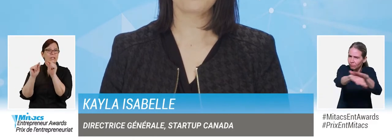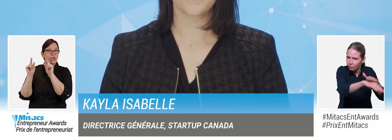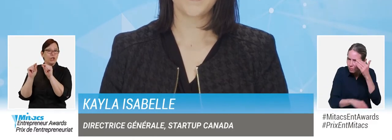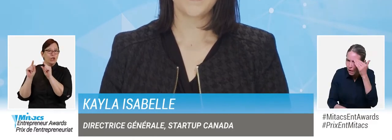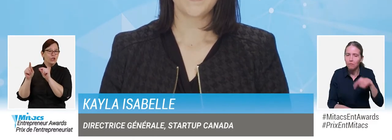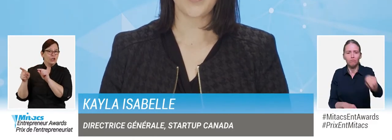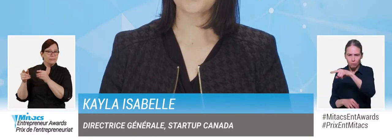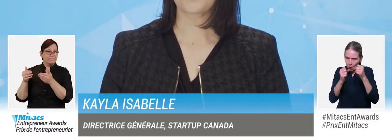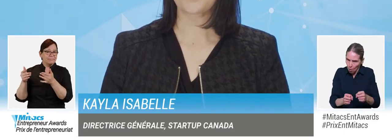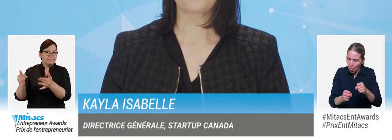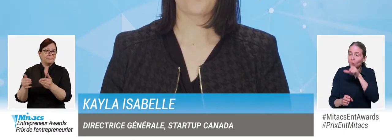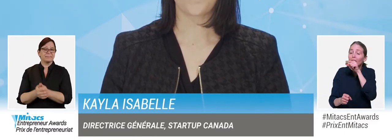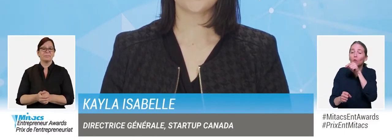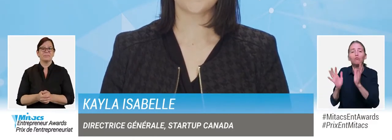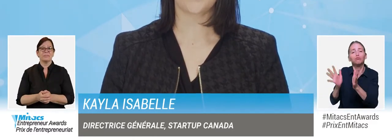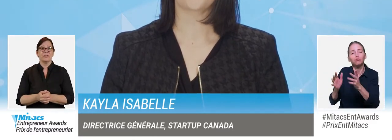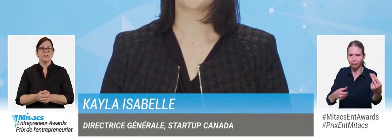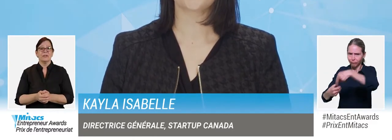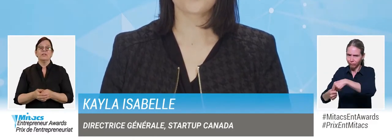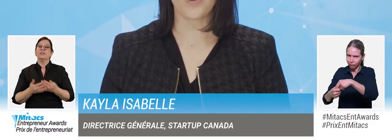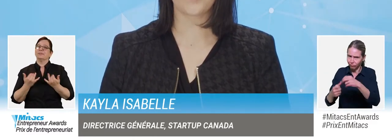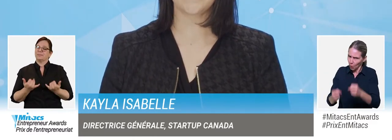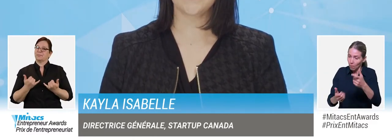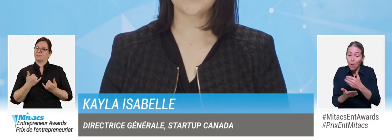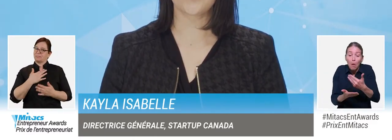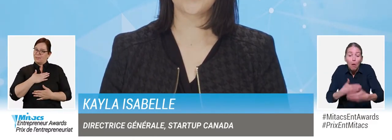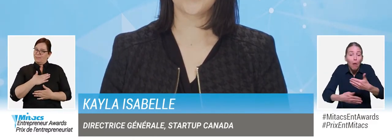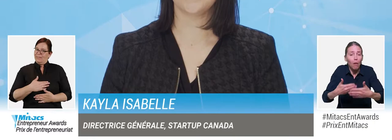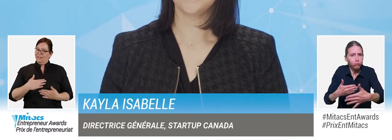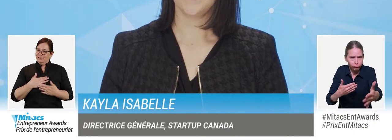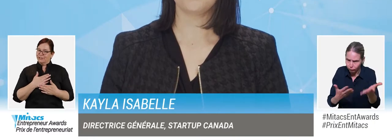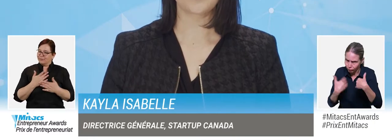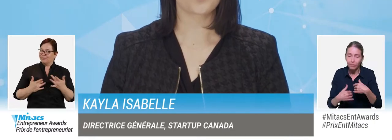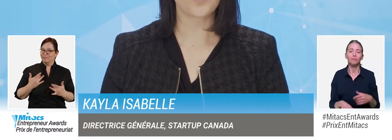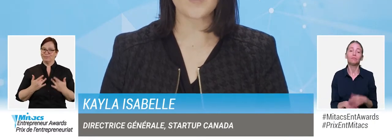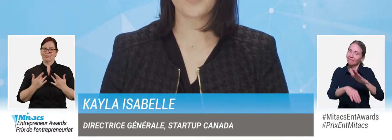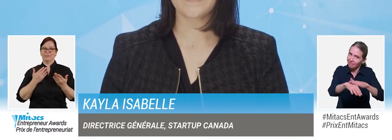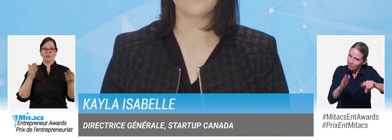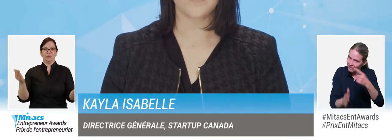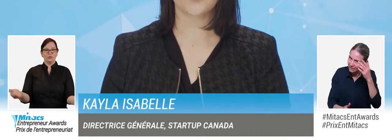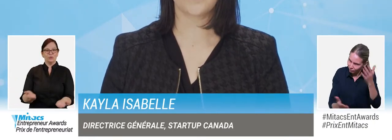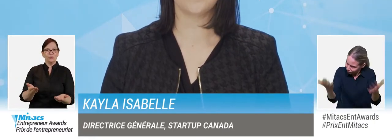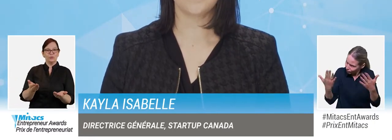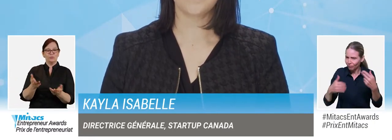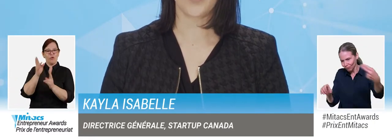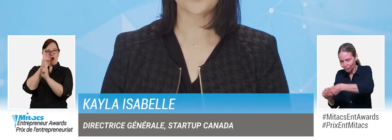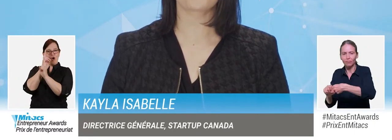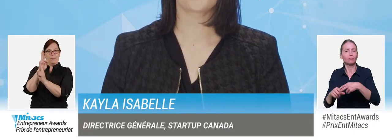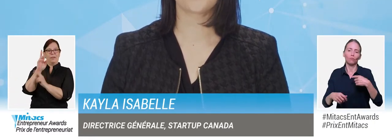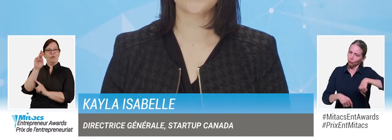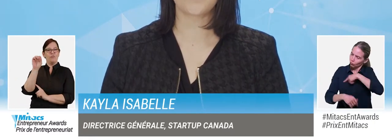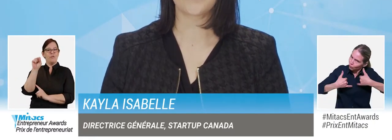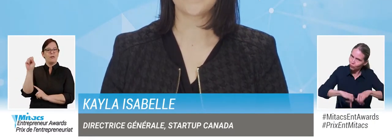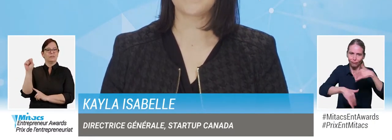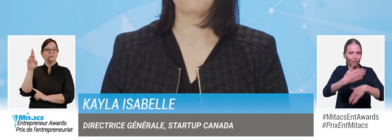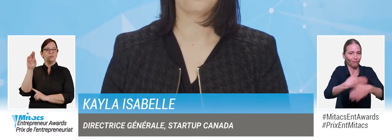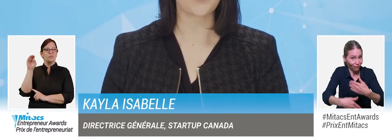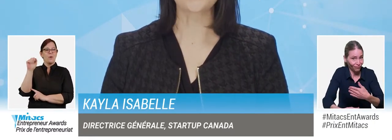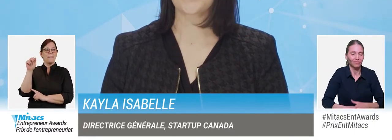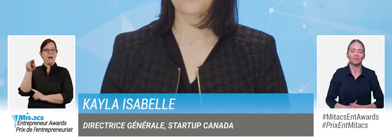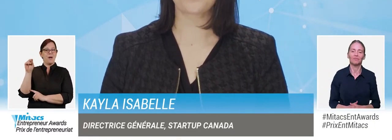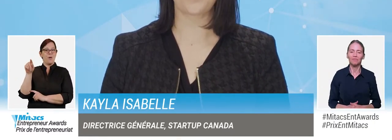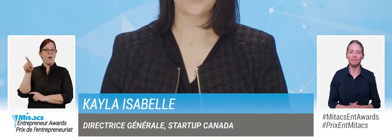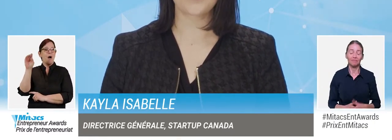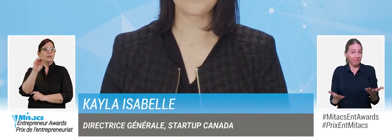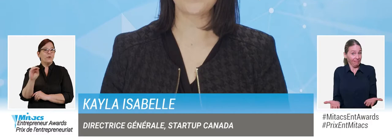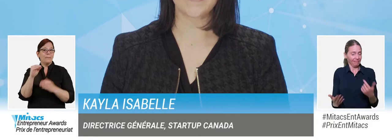forward. The entrepreneurs profiled today are a strong illustration of the incredible innovation and entrepreneurial spirit that